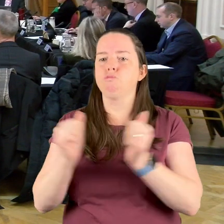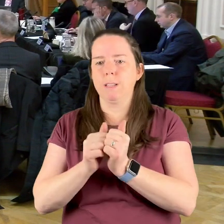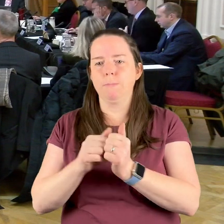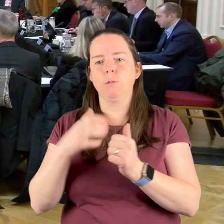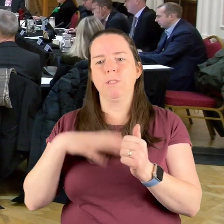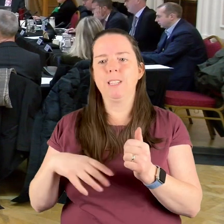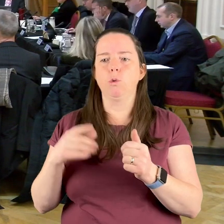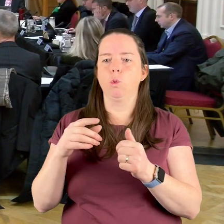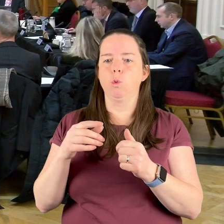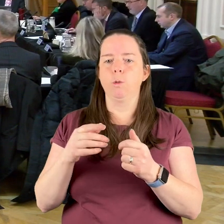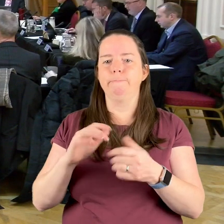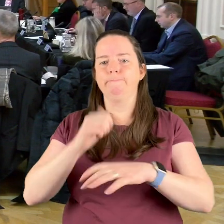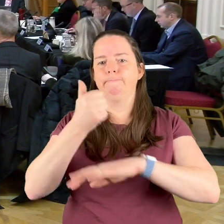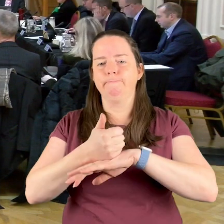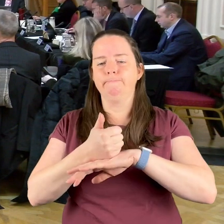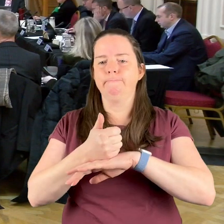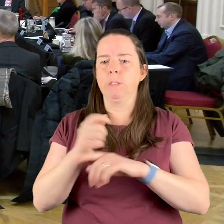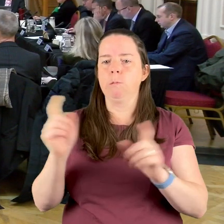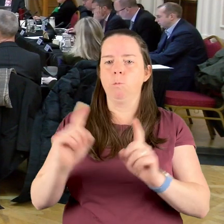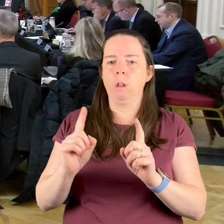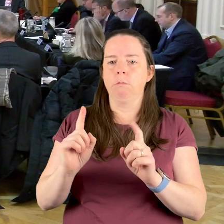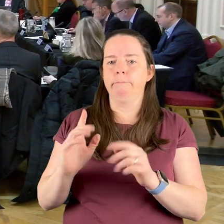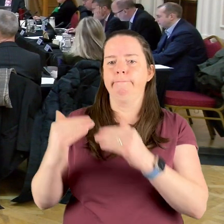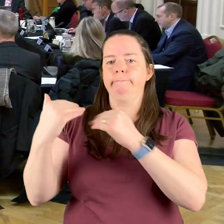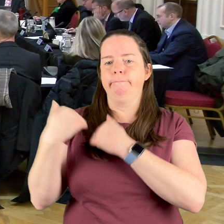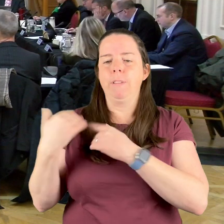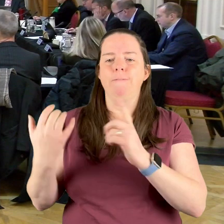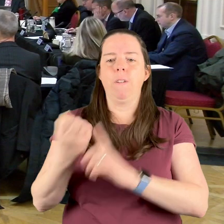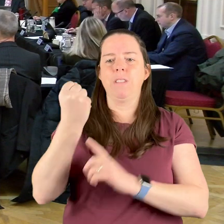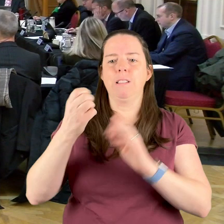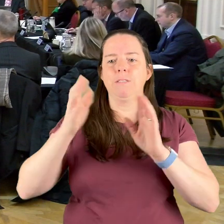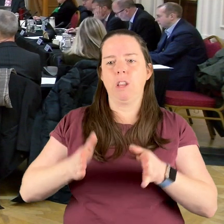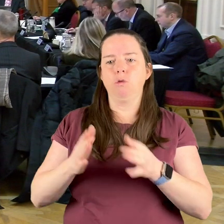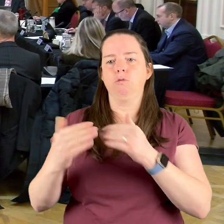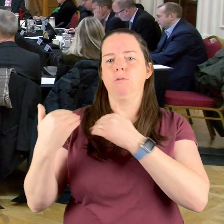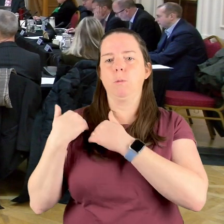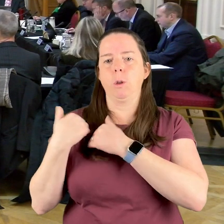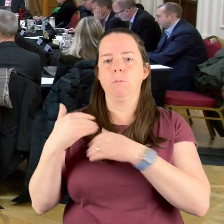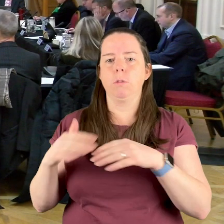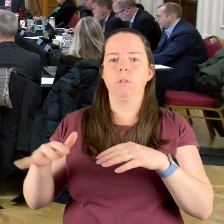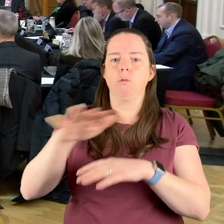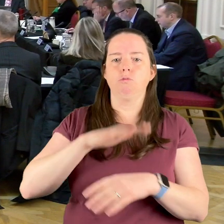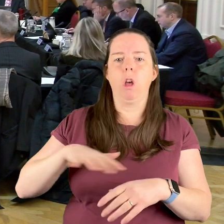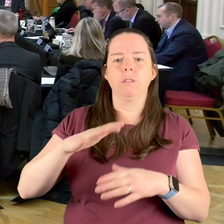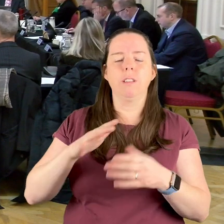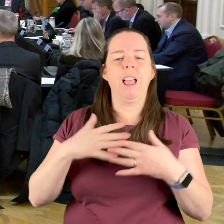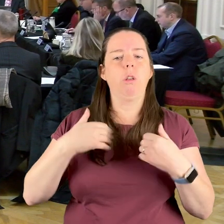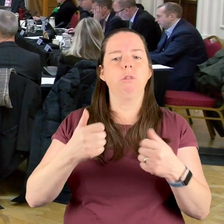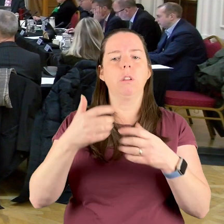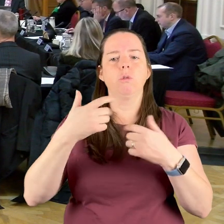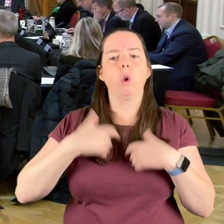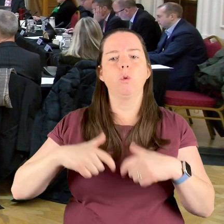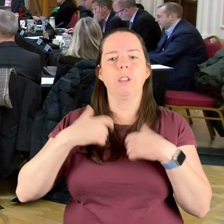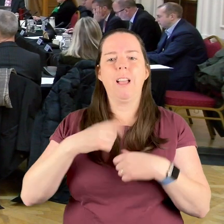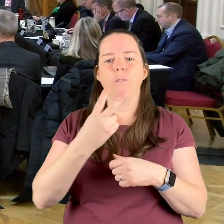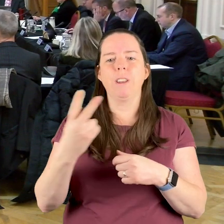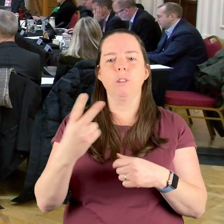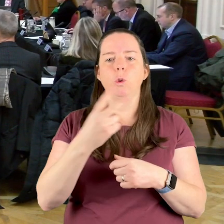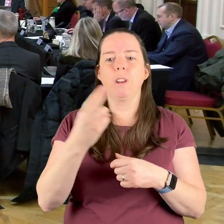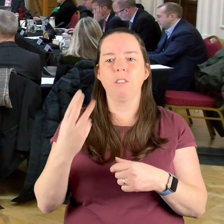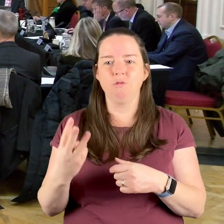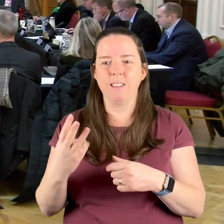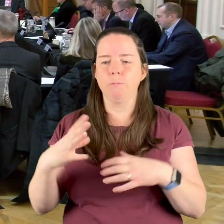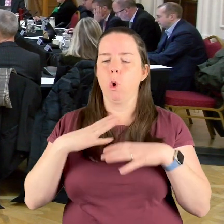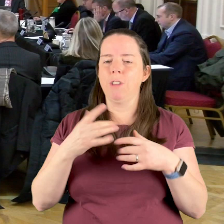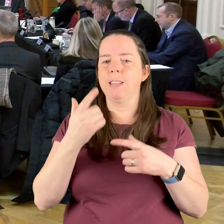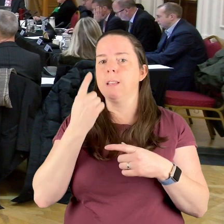an agreement that we need to put in place to fulfil our statutory responsibilities across health and social care for 22-23. And we're already